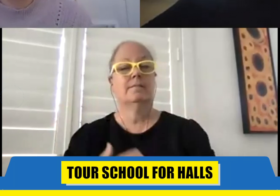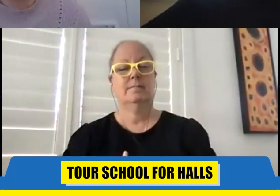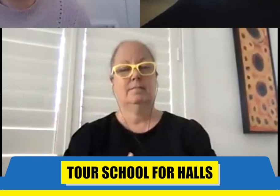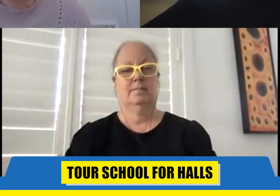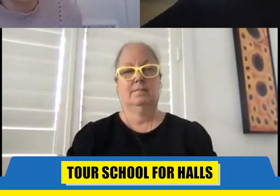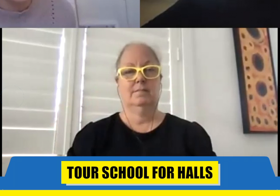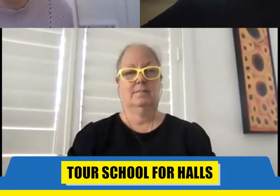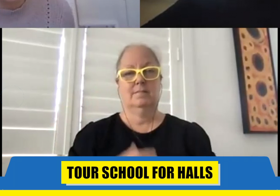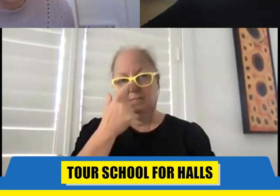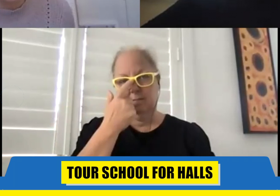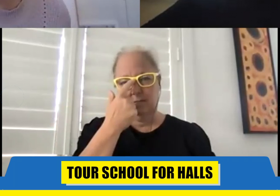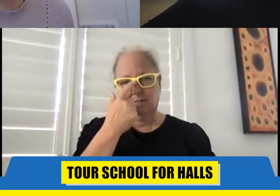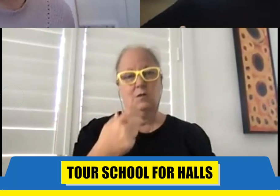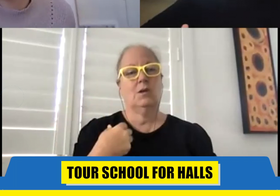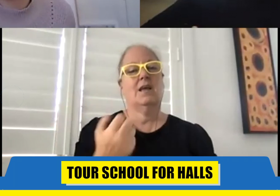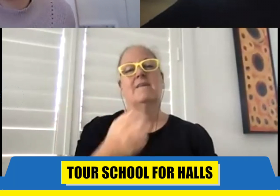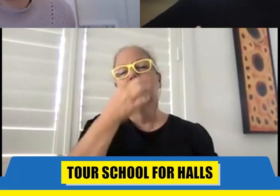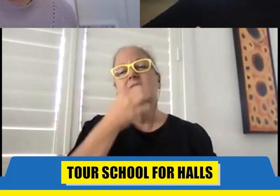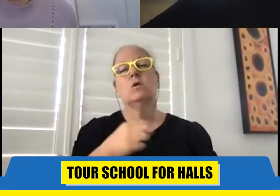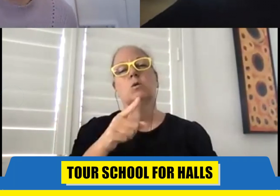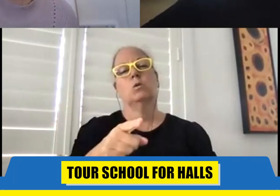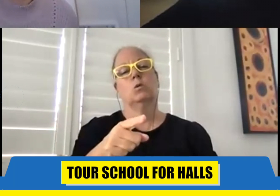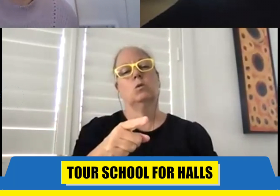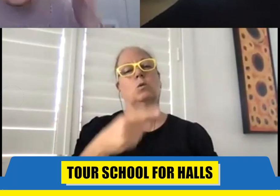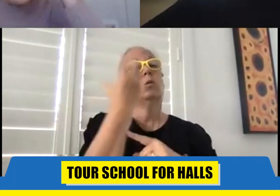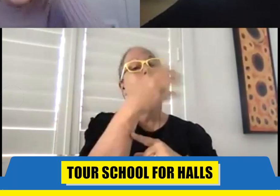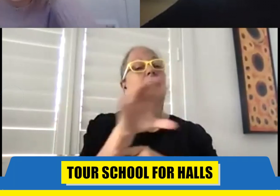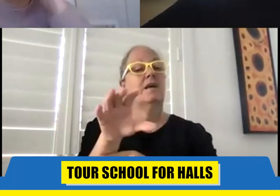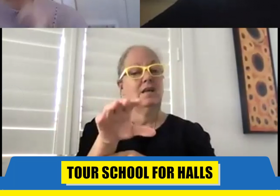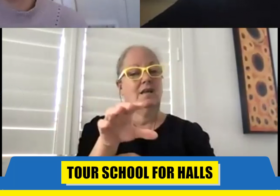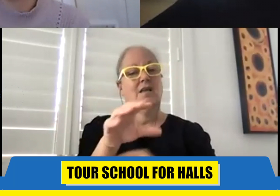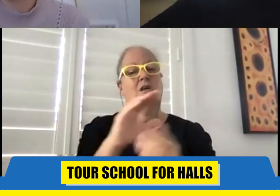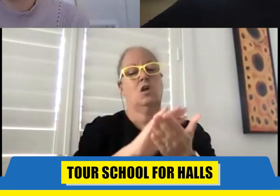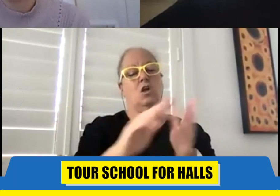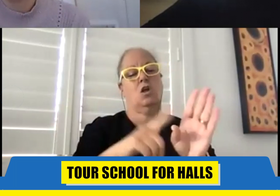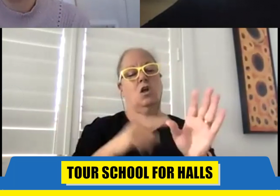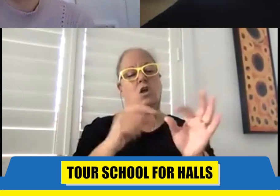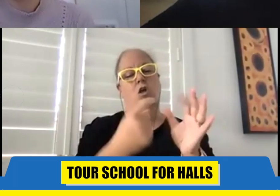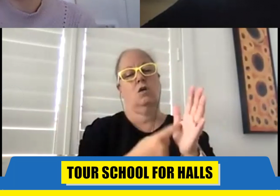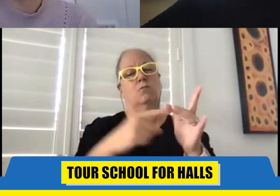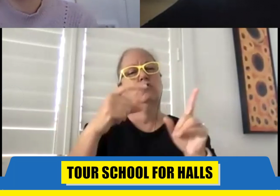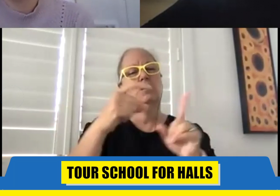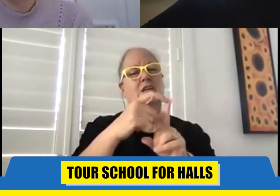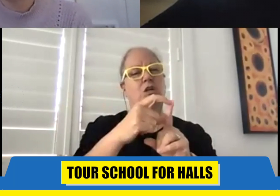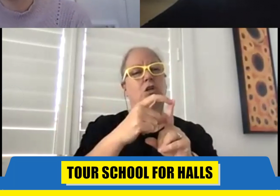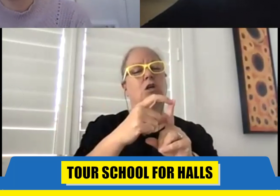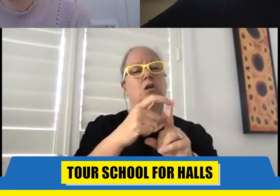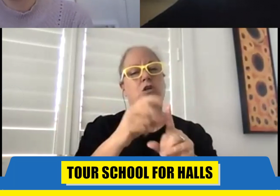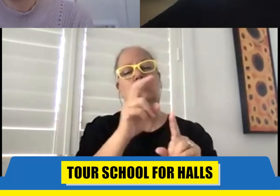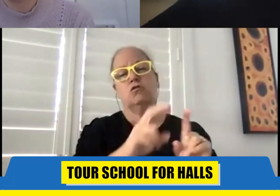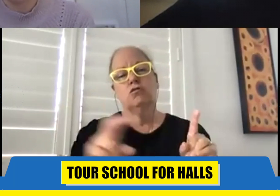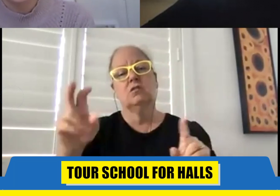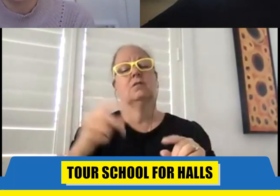a couple of earlier webinars on hybrid touring and the benefits of